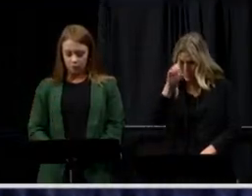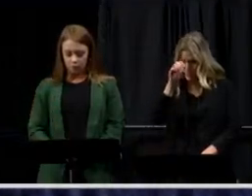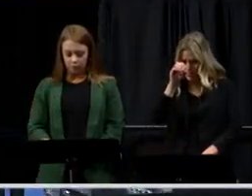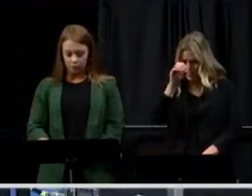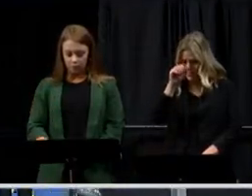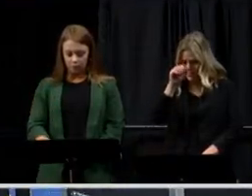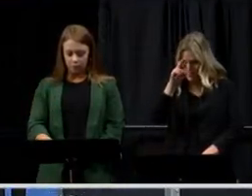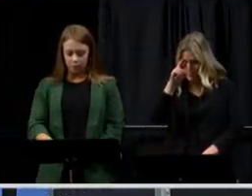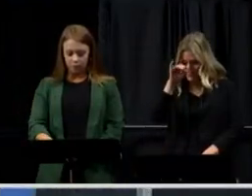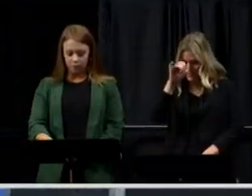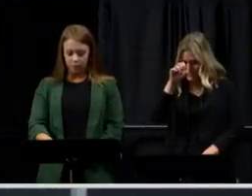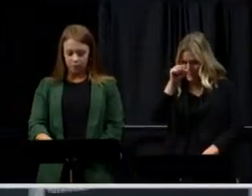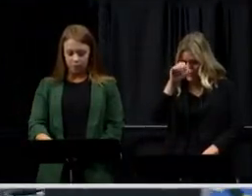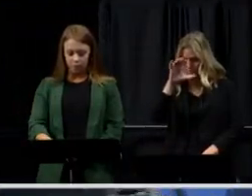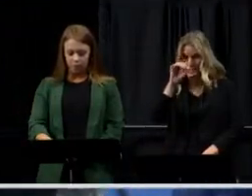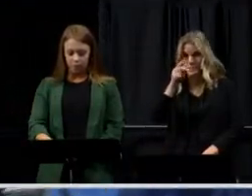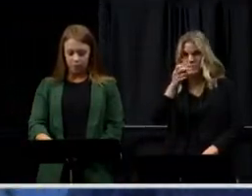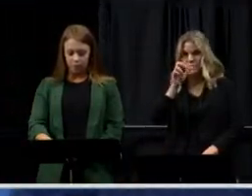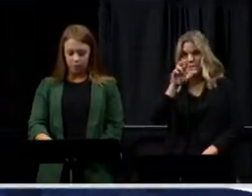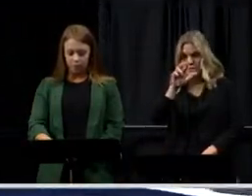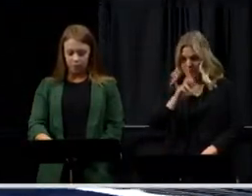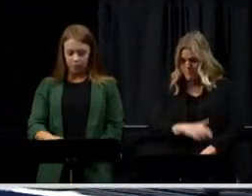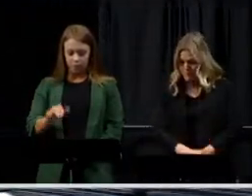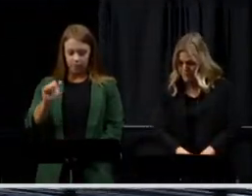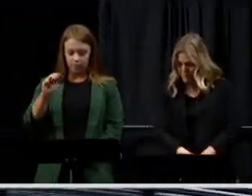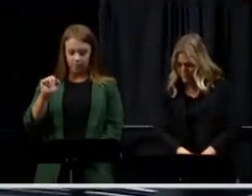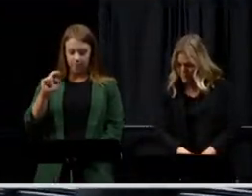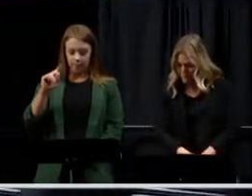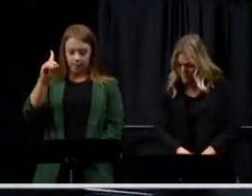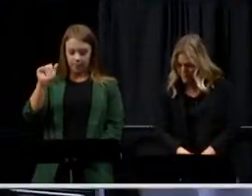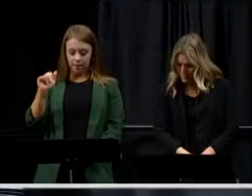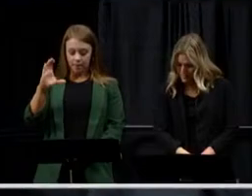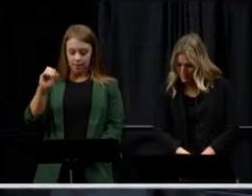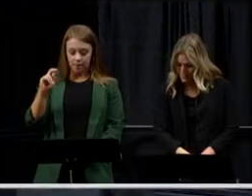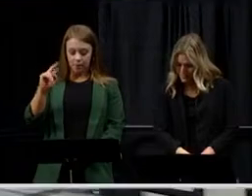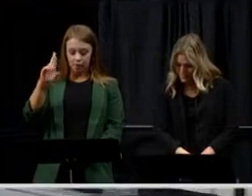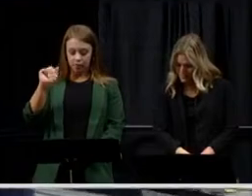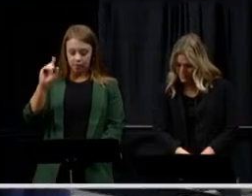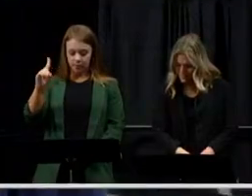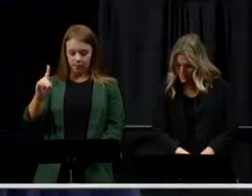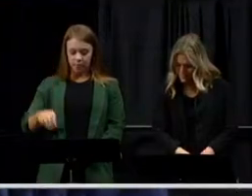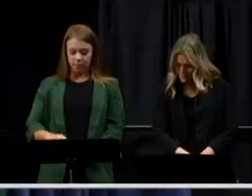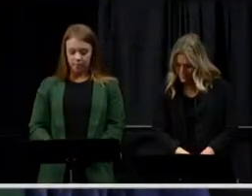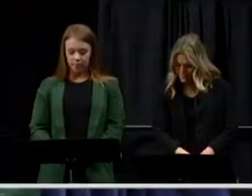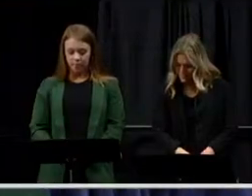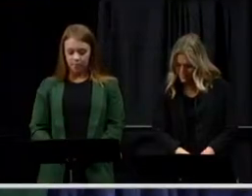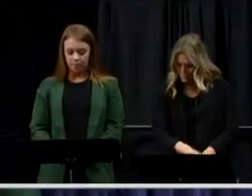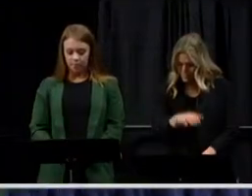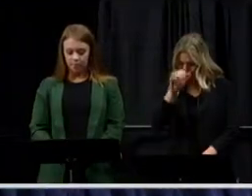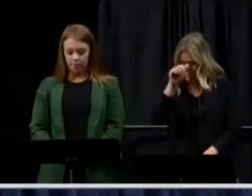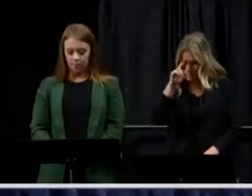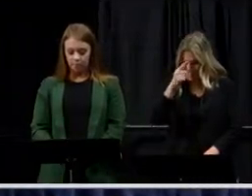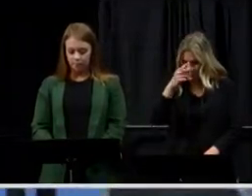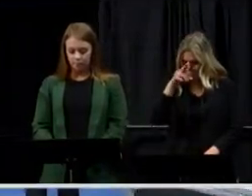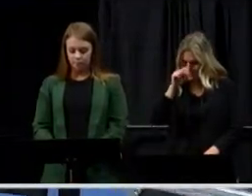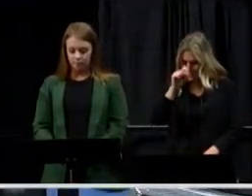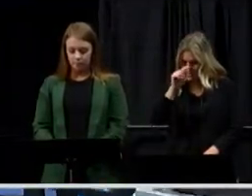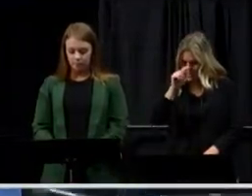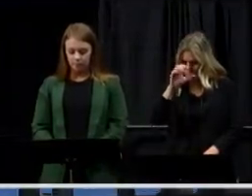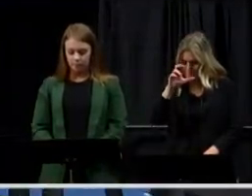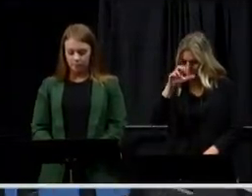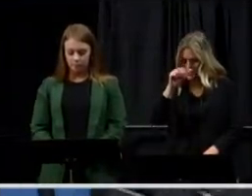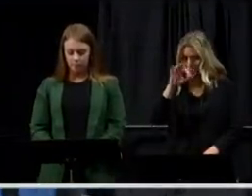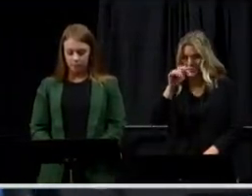D'Aries Raymond Cooper. Amanda Jolie Conrad. August Clay